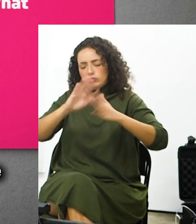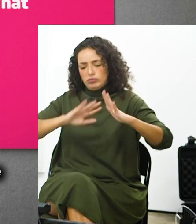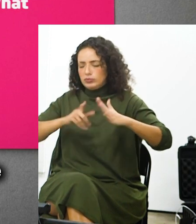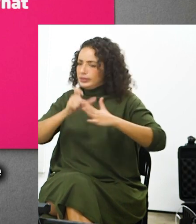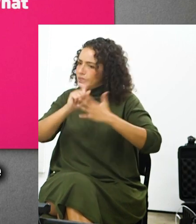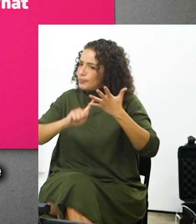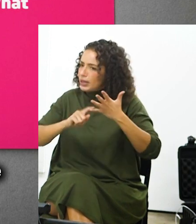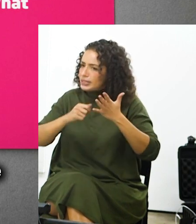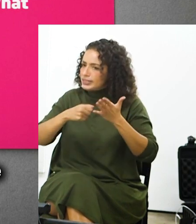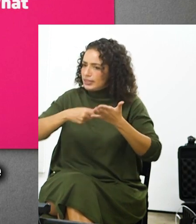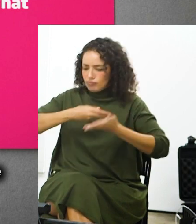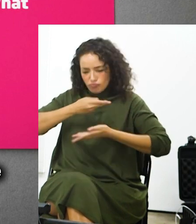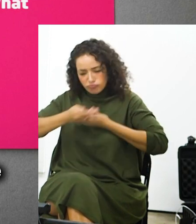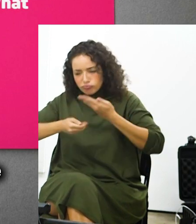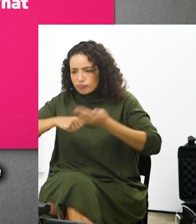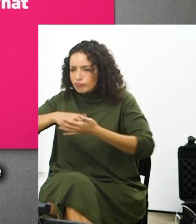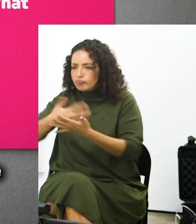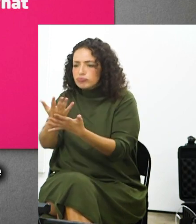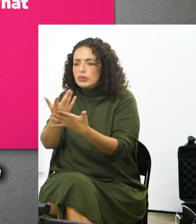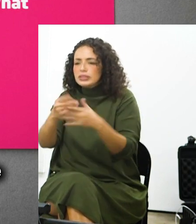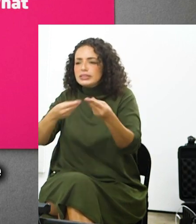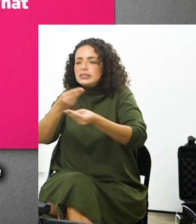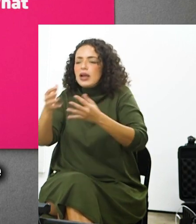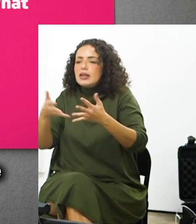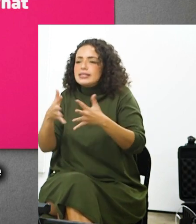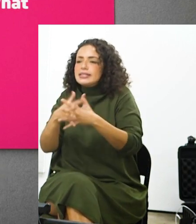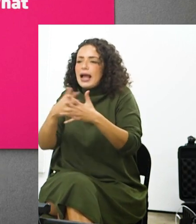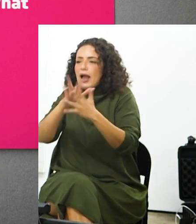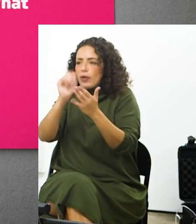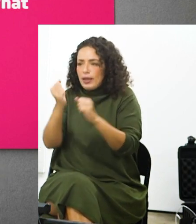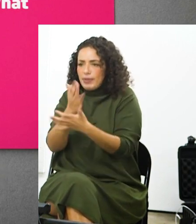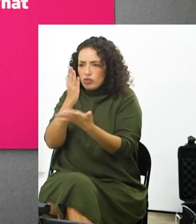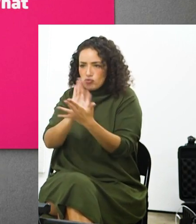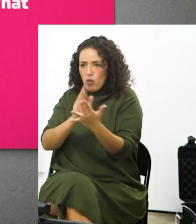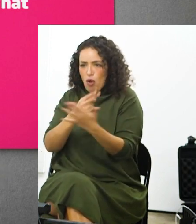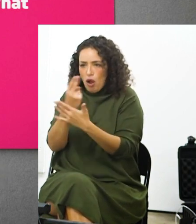also how we can make art more accessible for the audience.